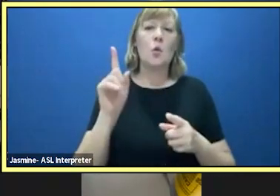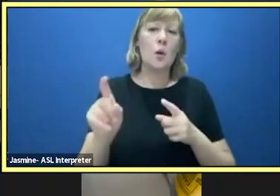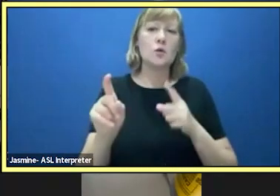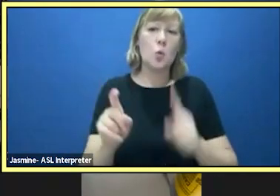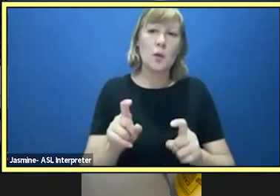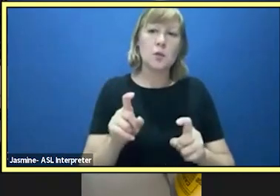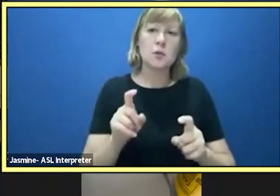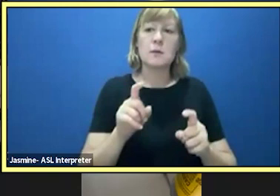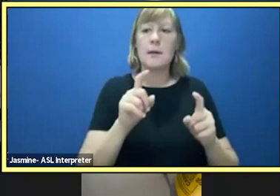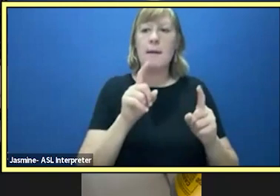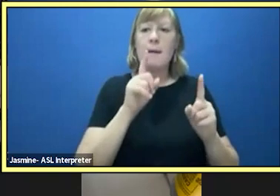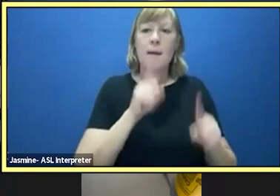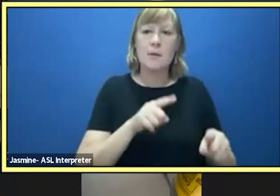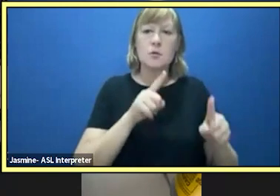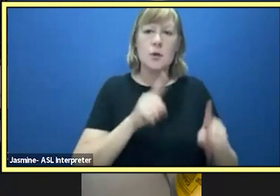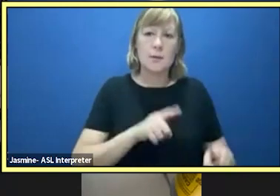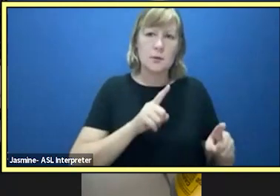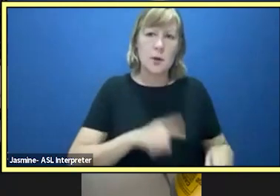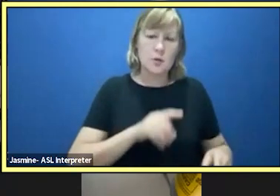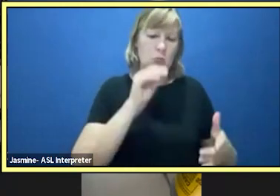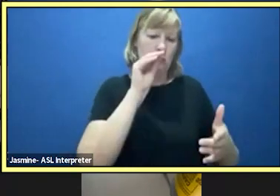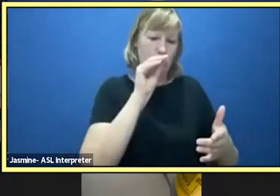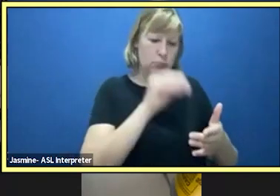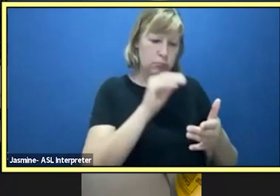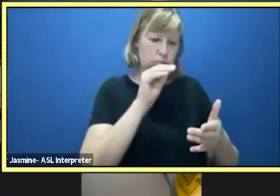a conversation and getting to know people.